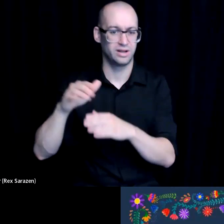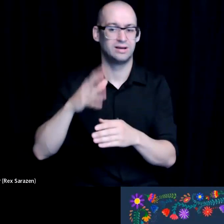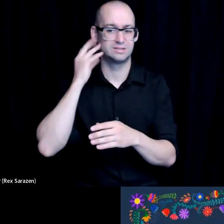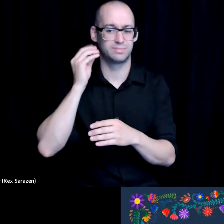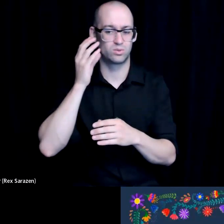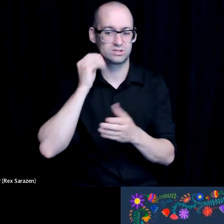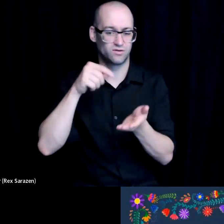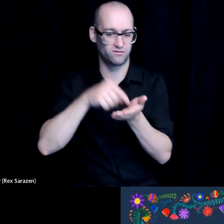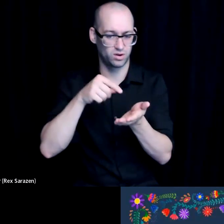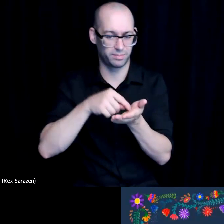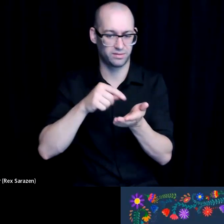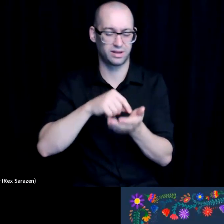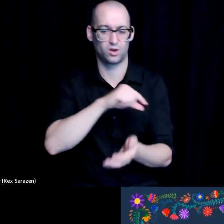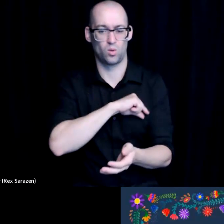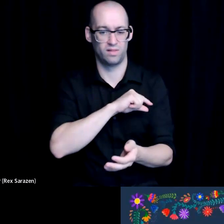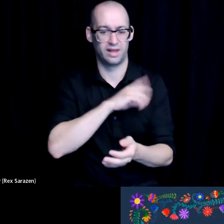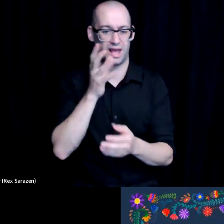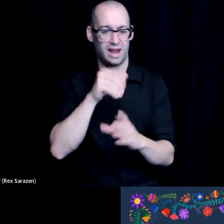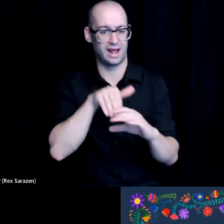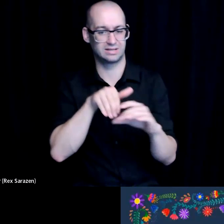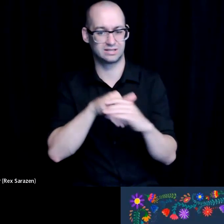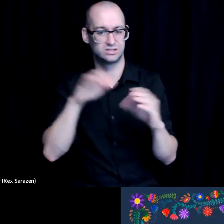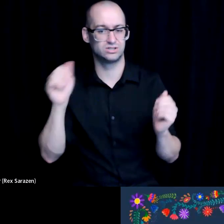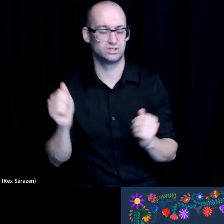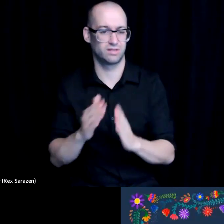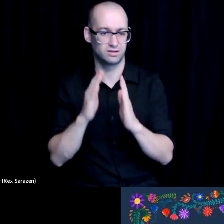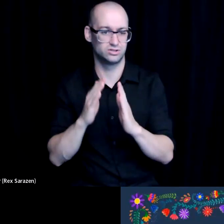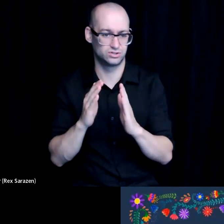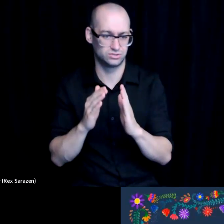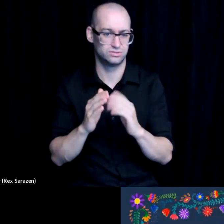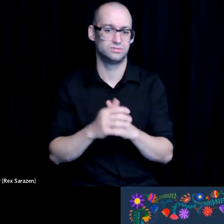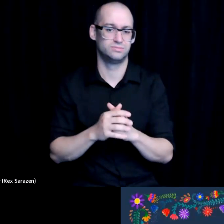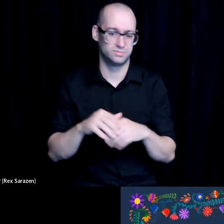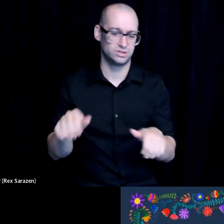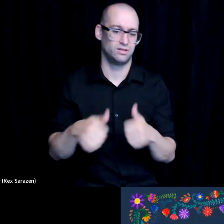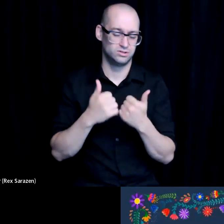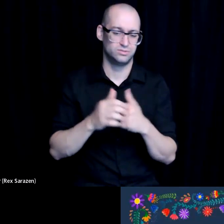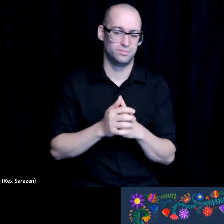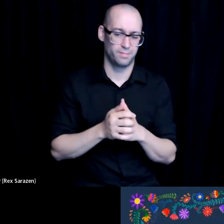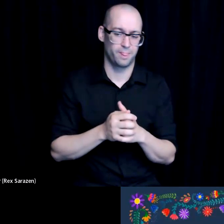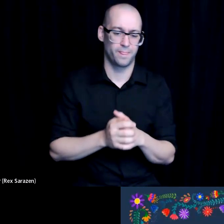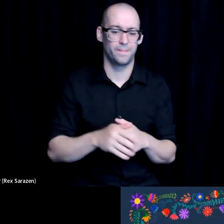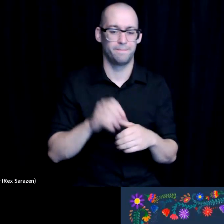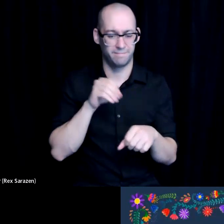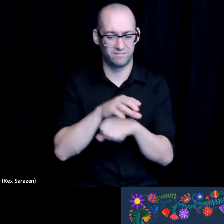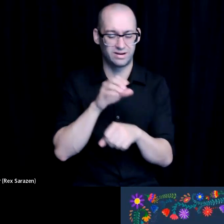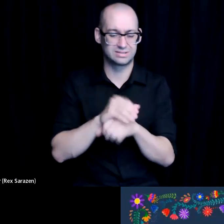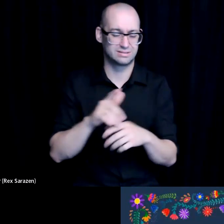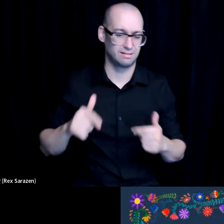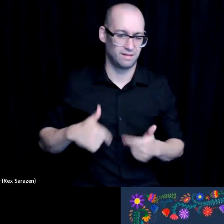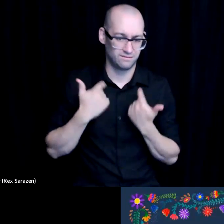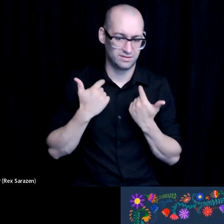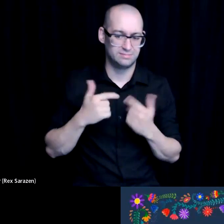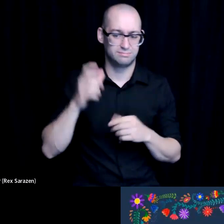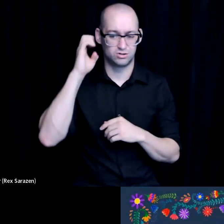and access challenges when it comes to internet access, which then impacts livelihoods, education outcomes, and ultimately health